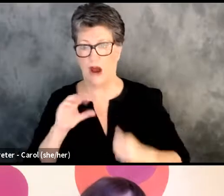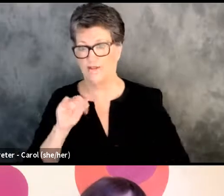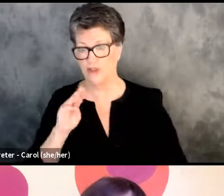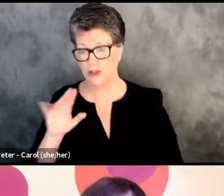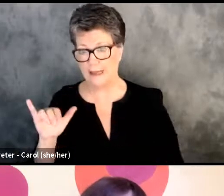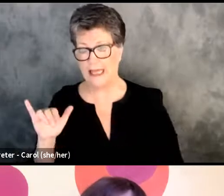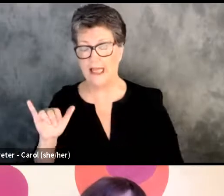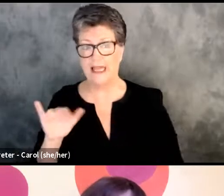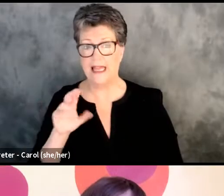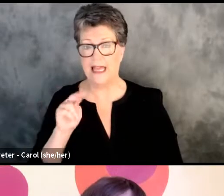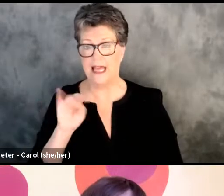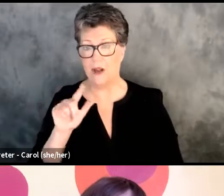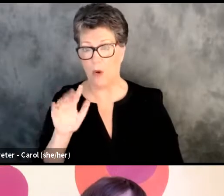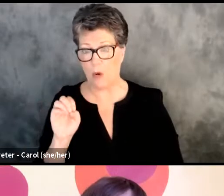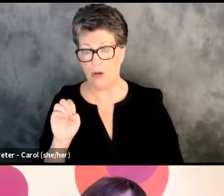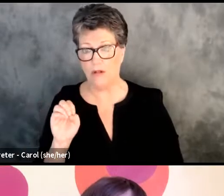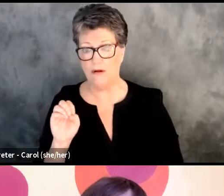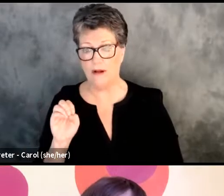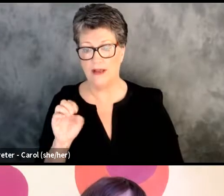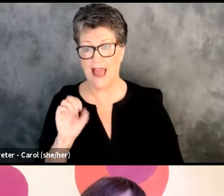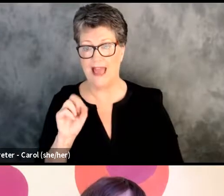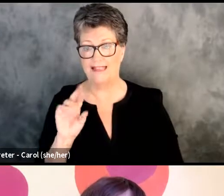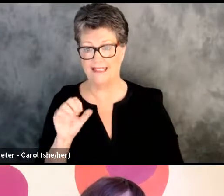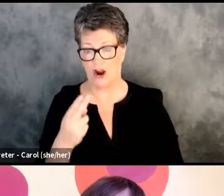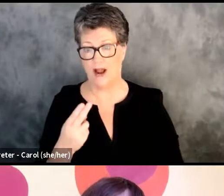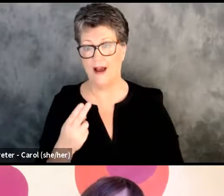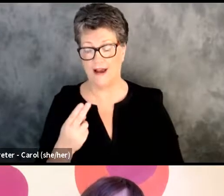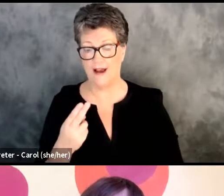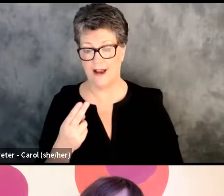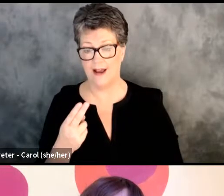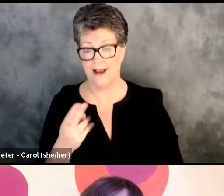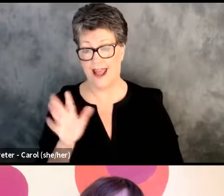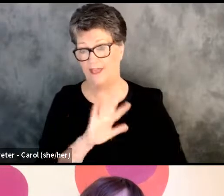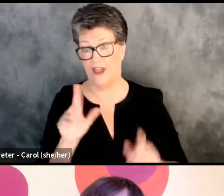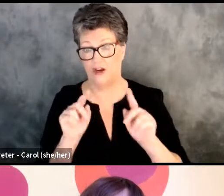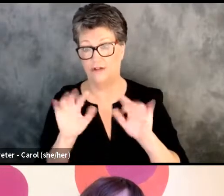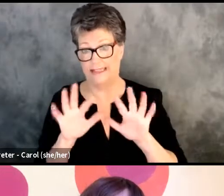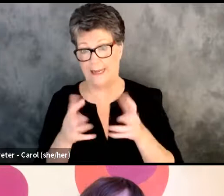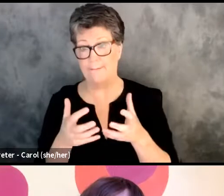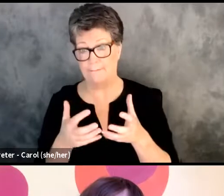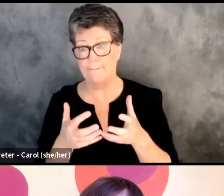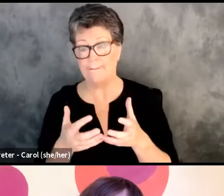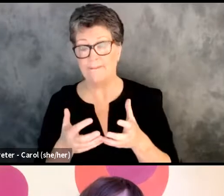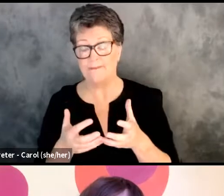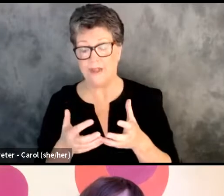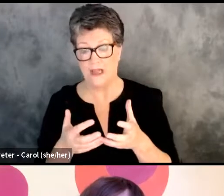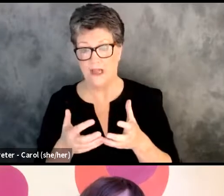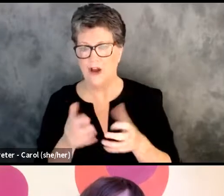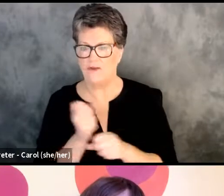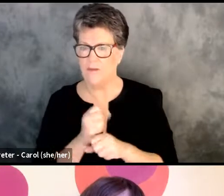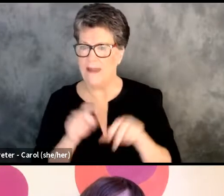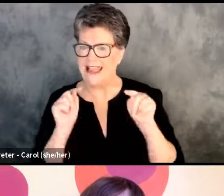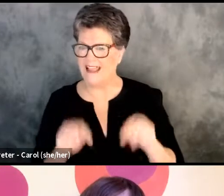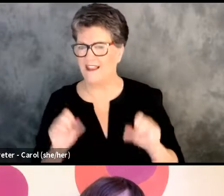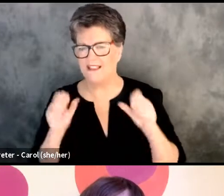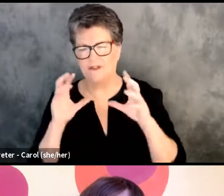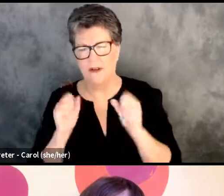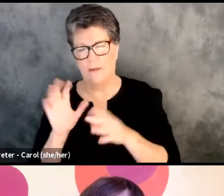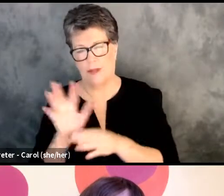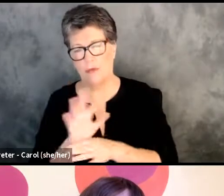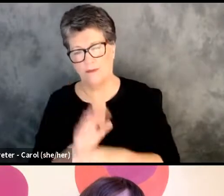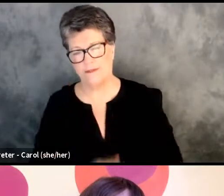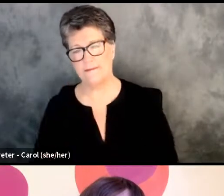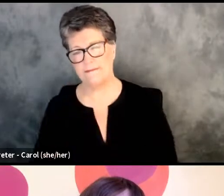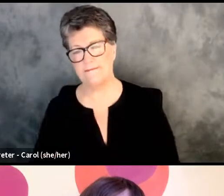and Nicole and Sarah and their team for making this phenomenal movie.